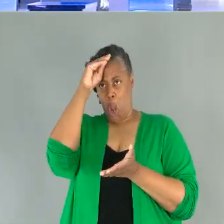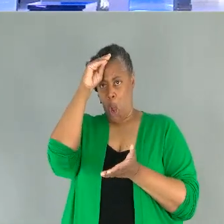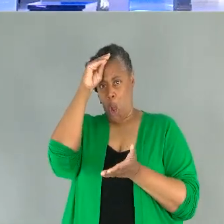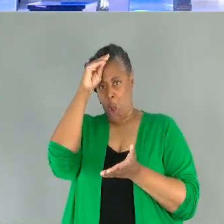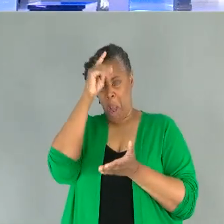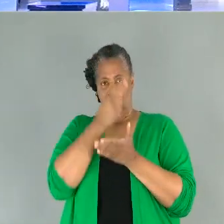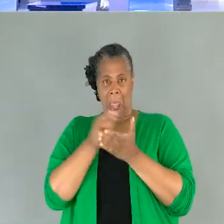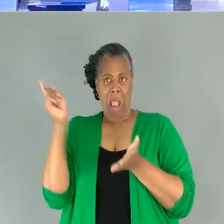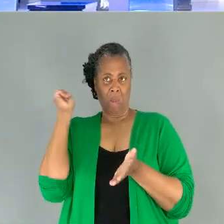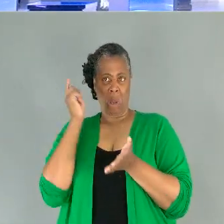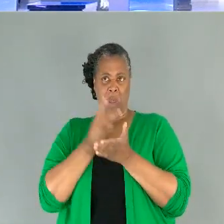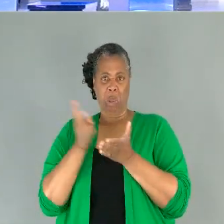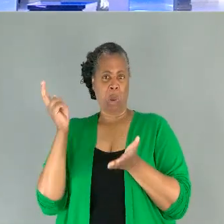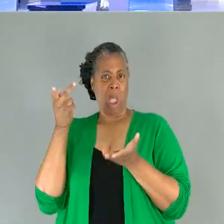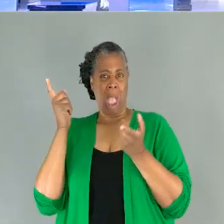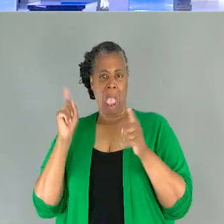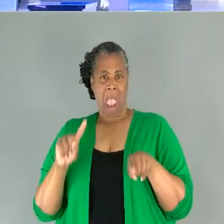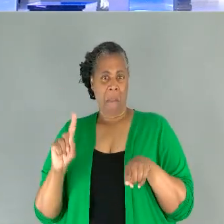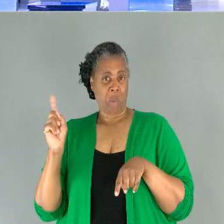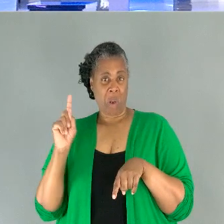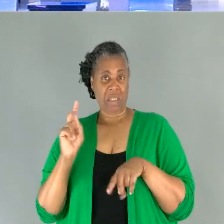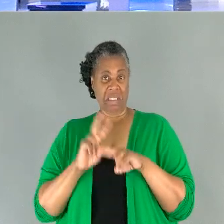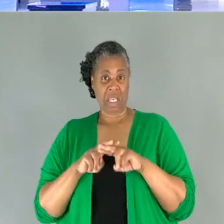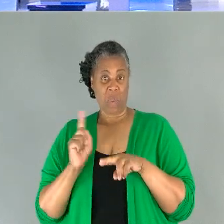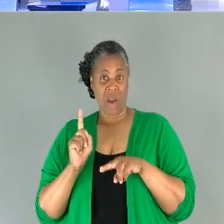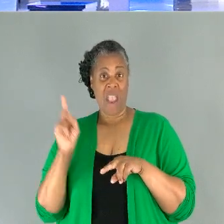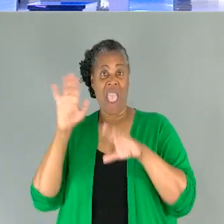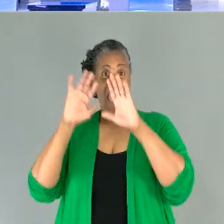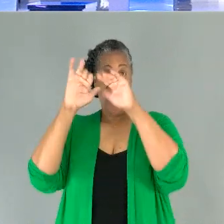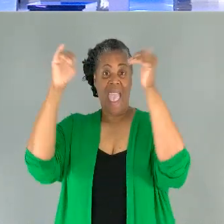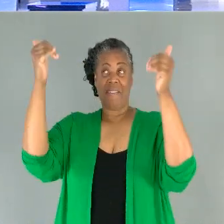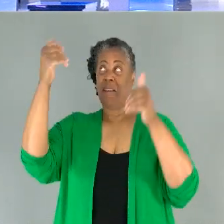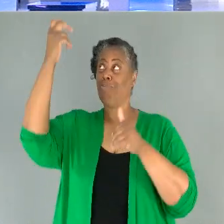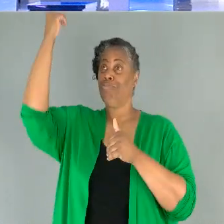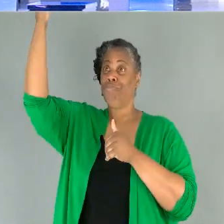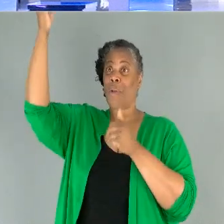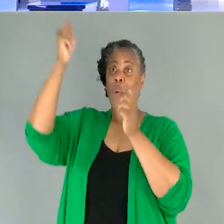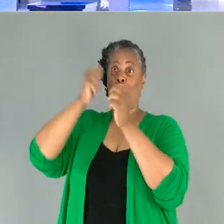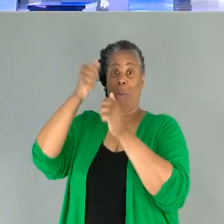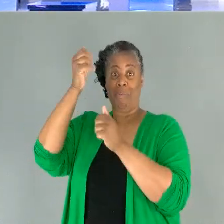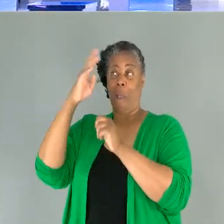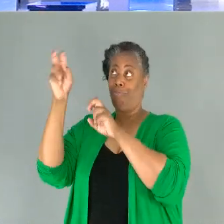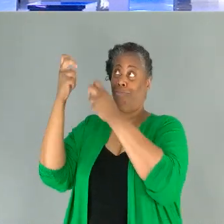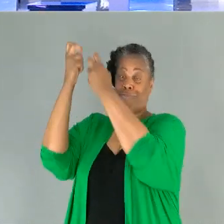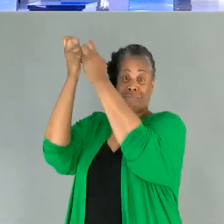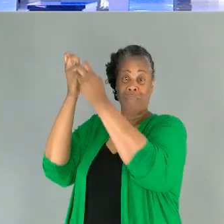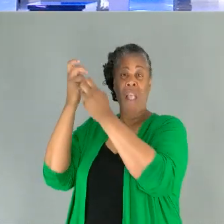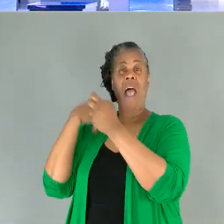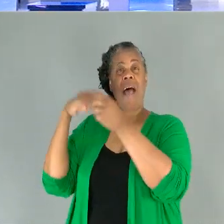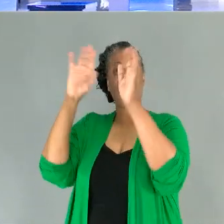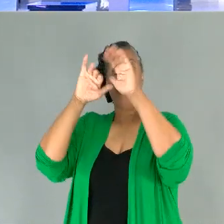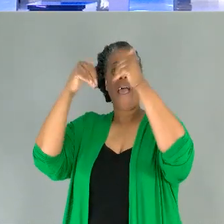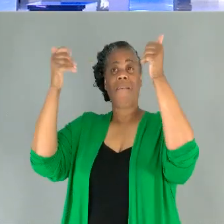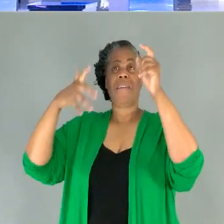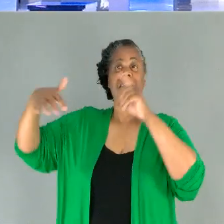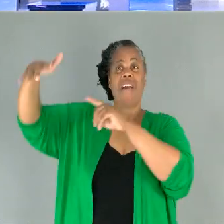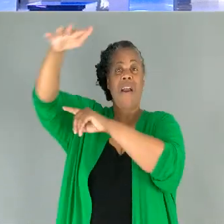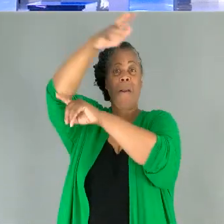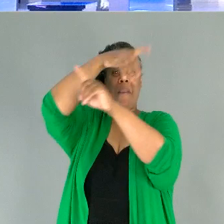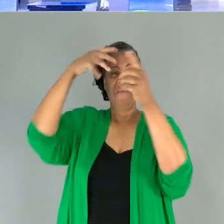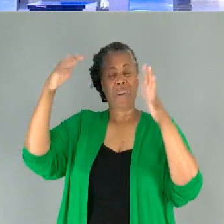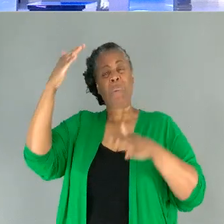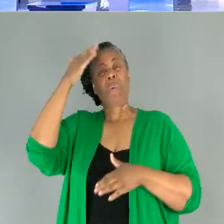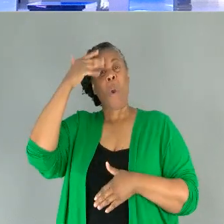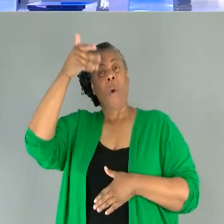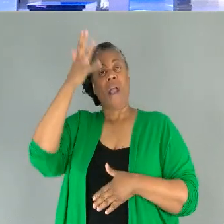we are seated in heavenly places with him. That there is a heavenly realm that the